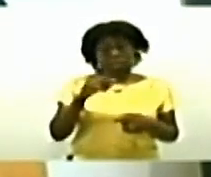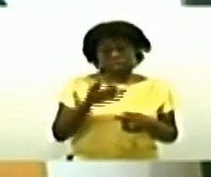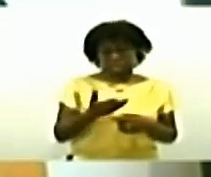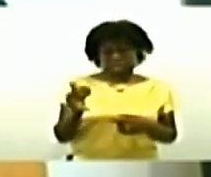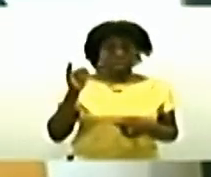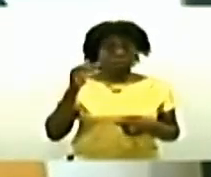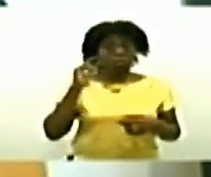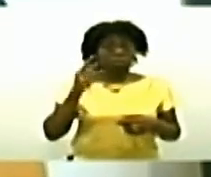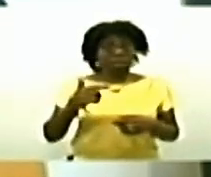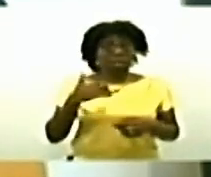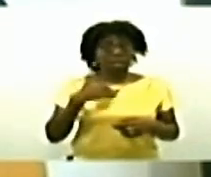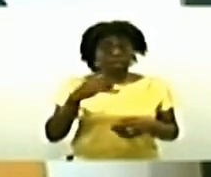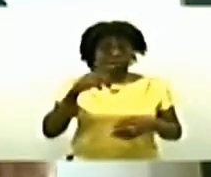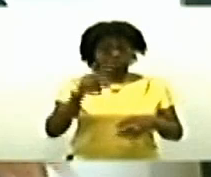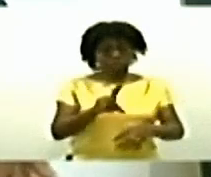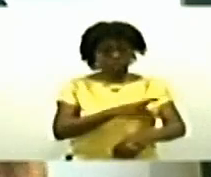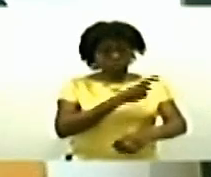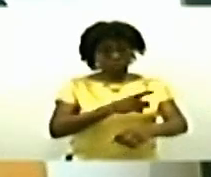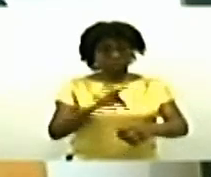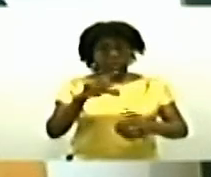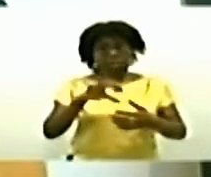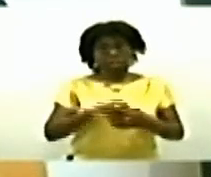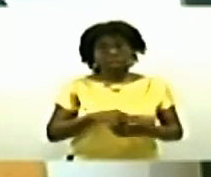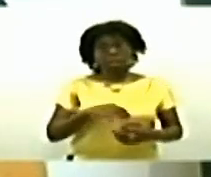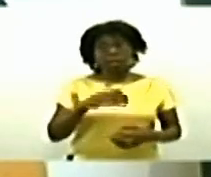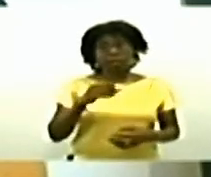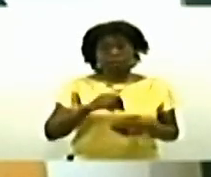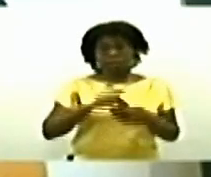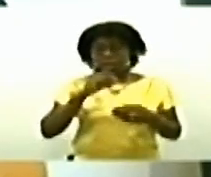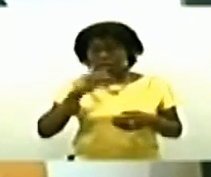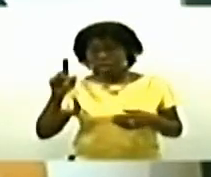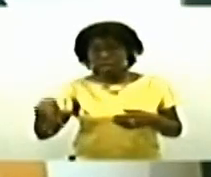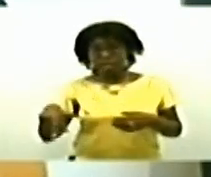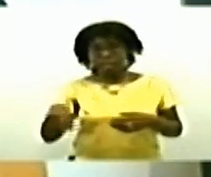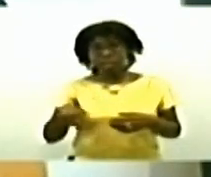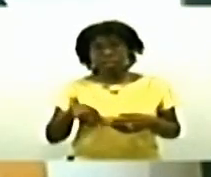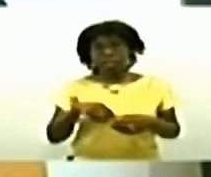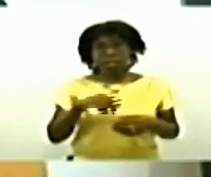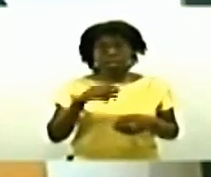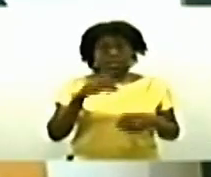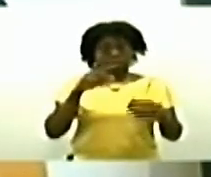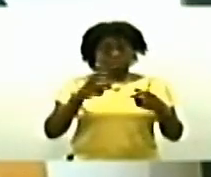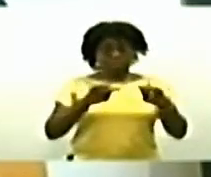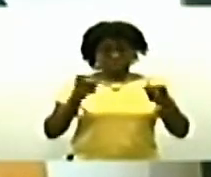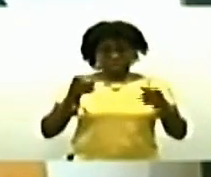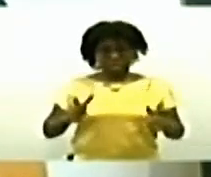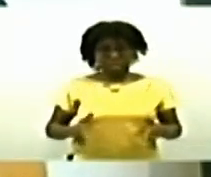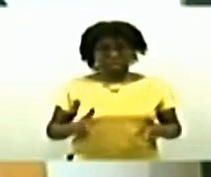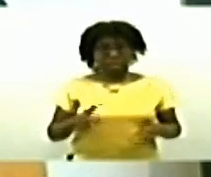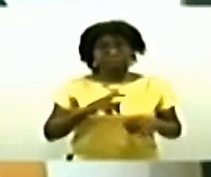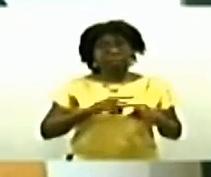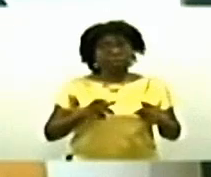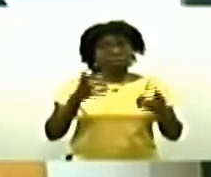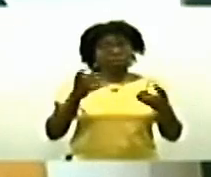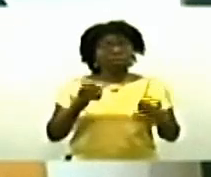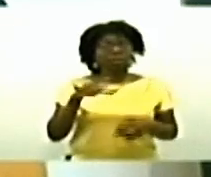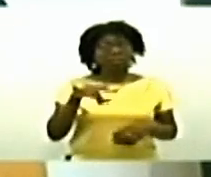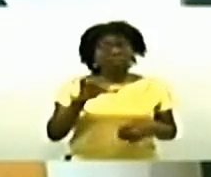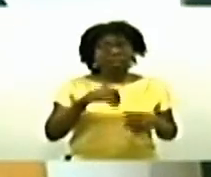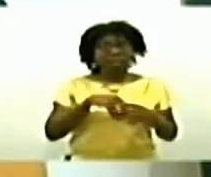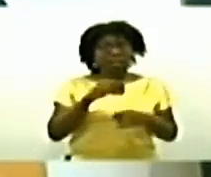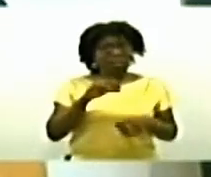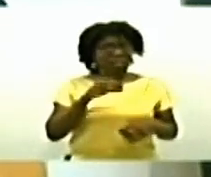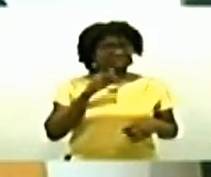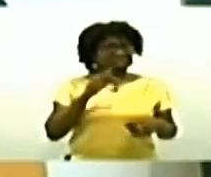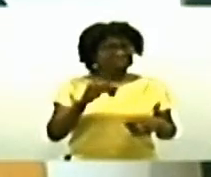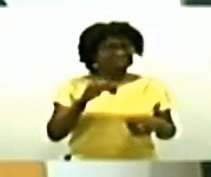of litter wardens. But I want to find out, is the